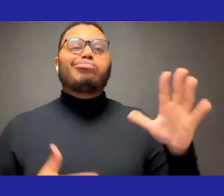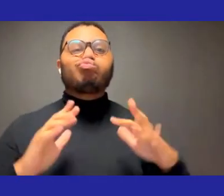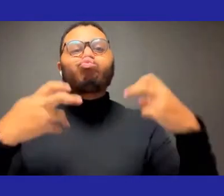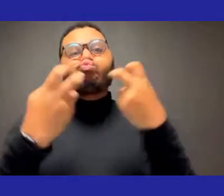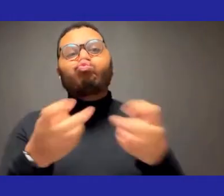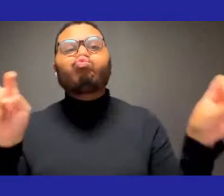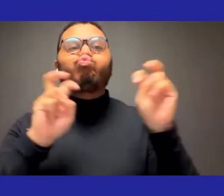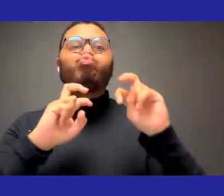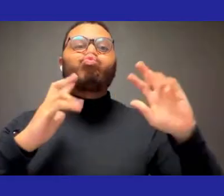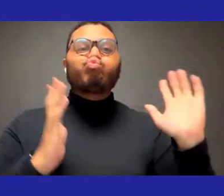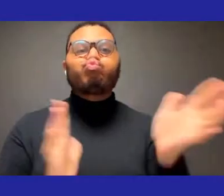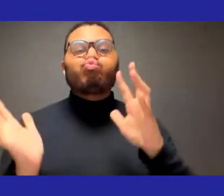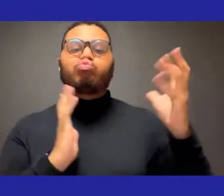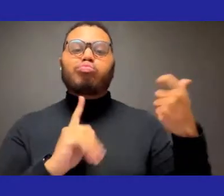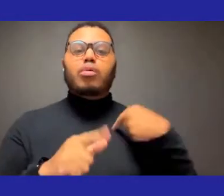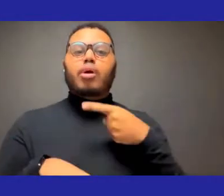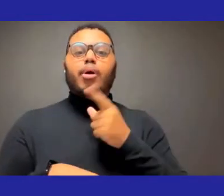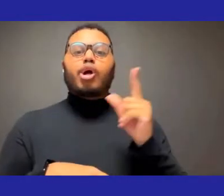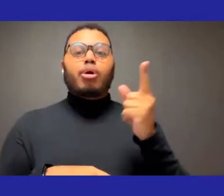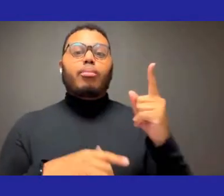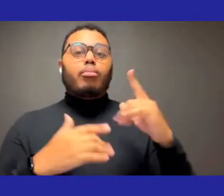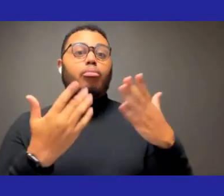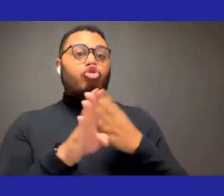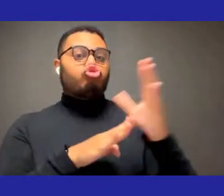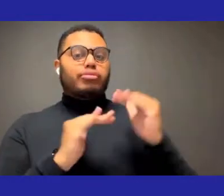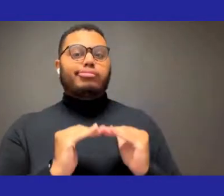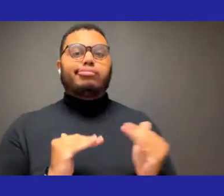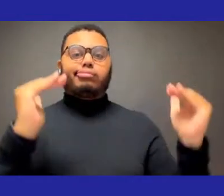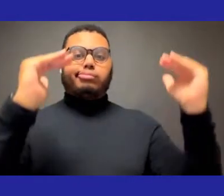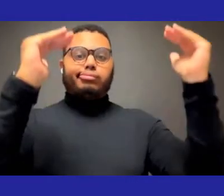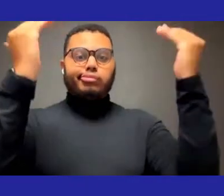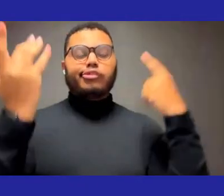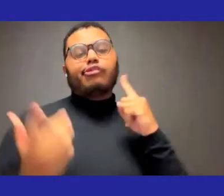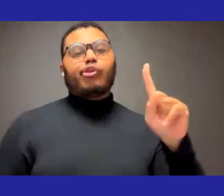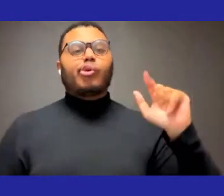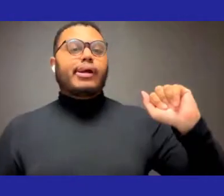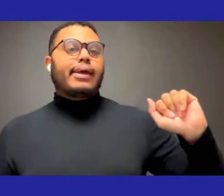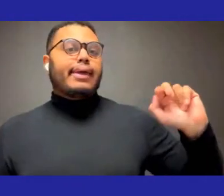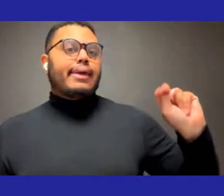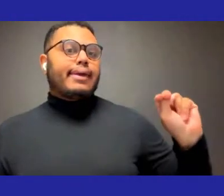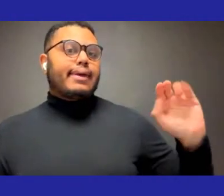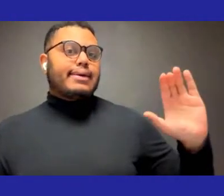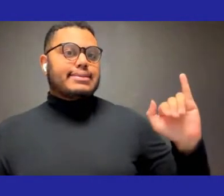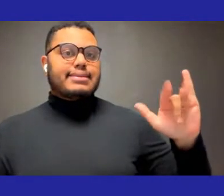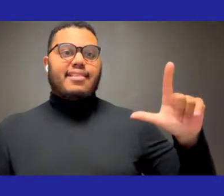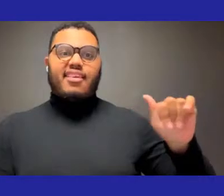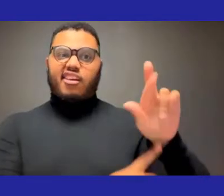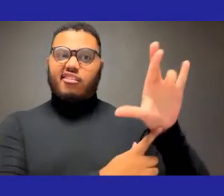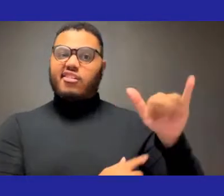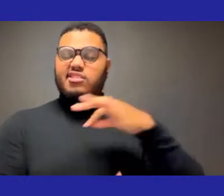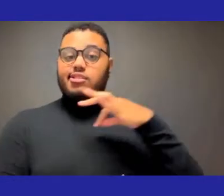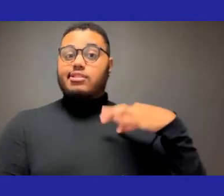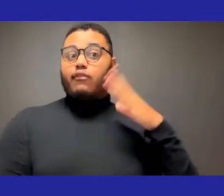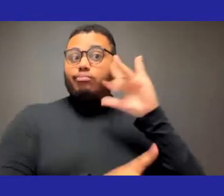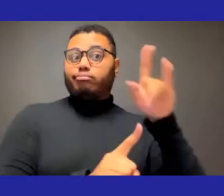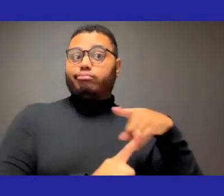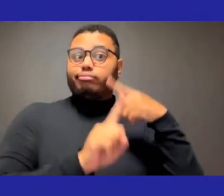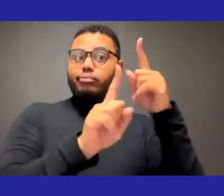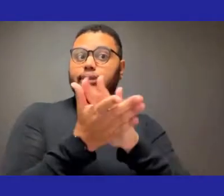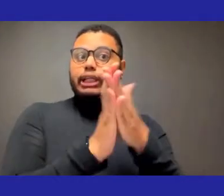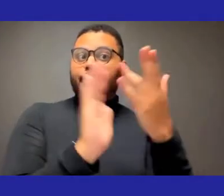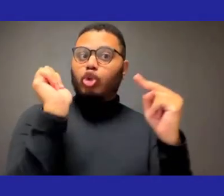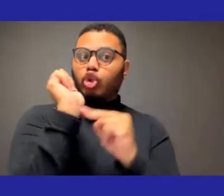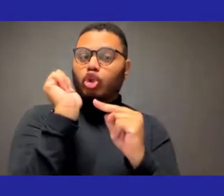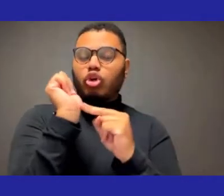career ladder for ancillary staff, focused on PCAs, PCPs, and BHAs with the goal of becoming nurses. So far, we've had over